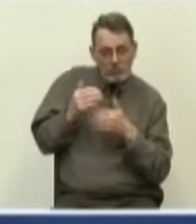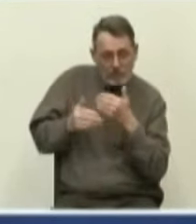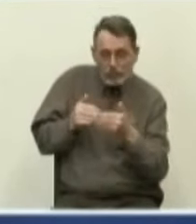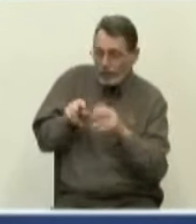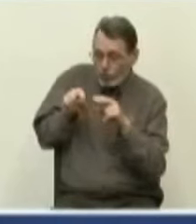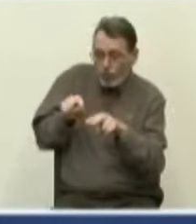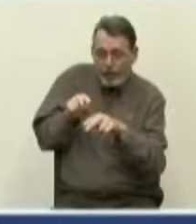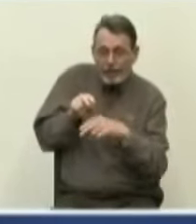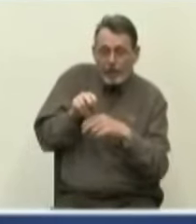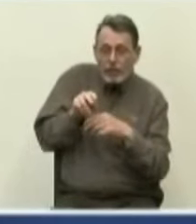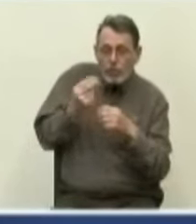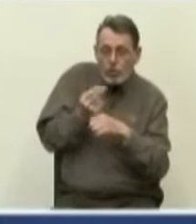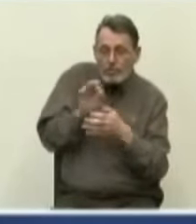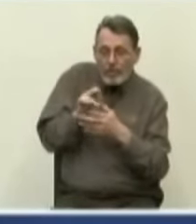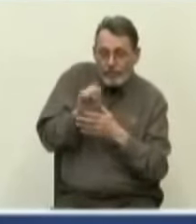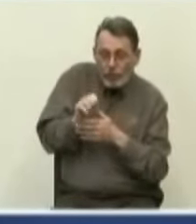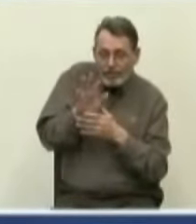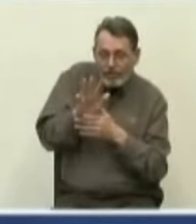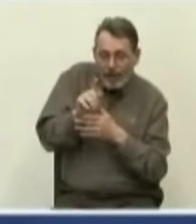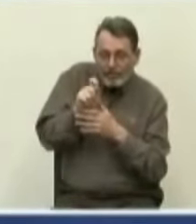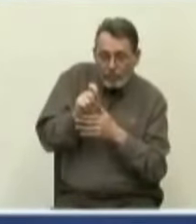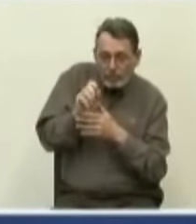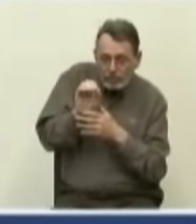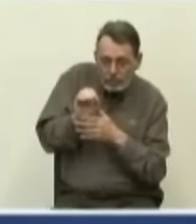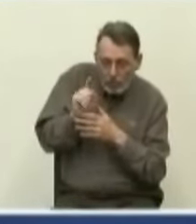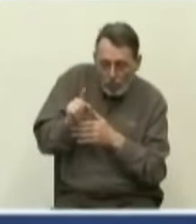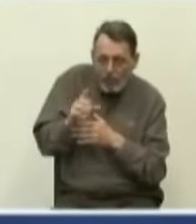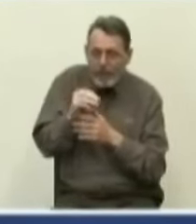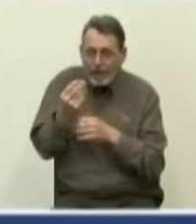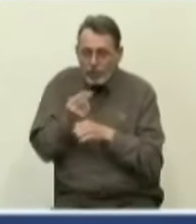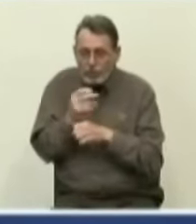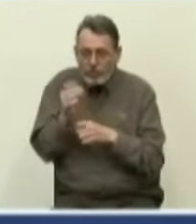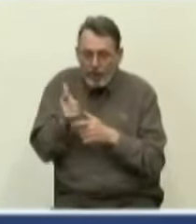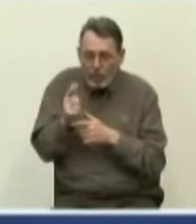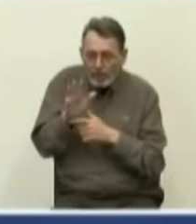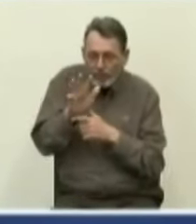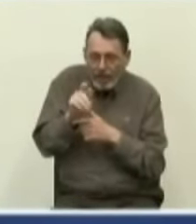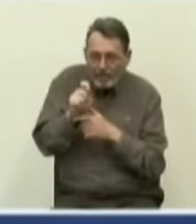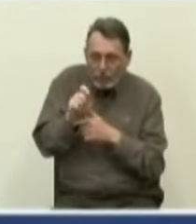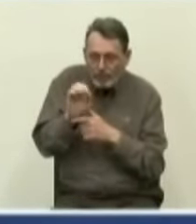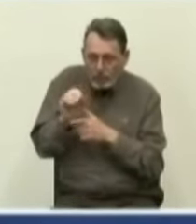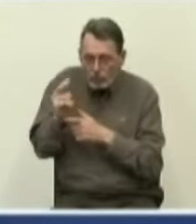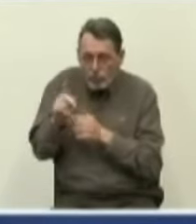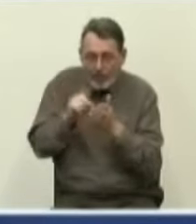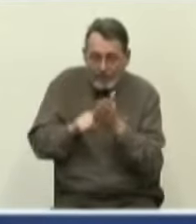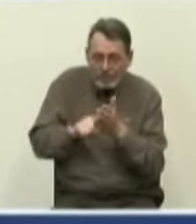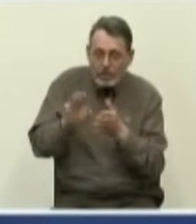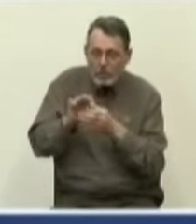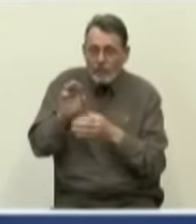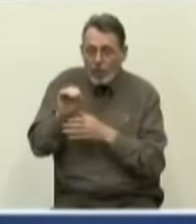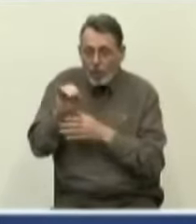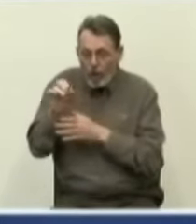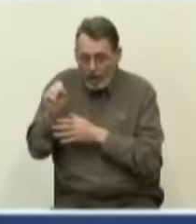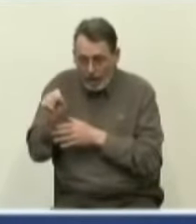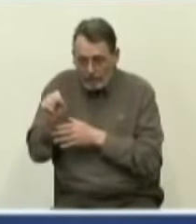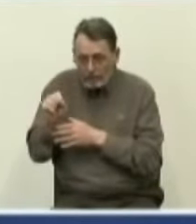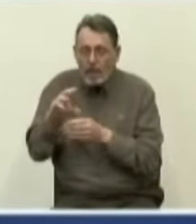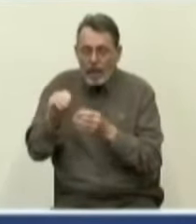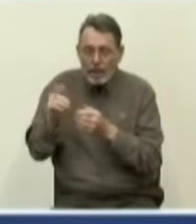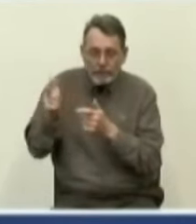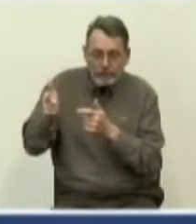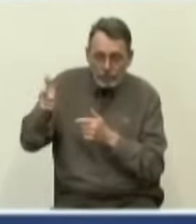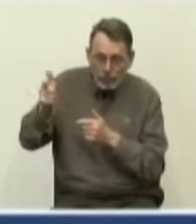I mentioned, our use of firearms general order 5.02, investigation of officer-involved shootings and